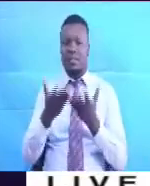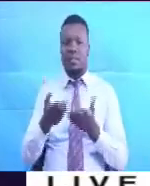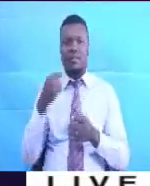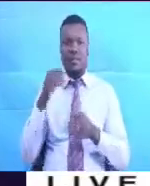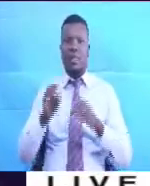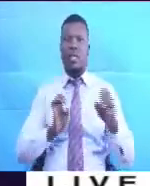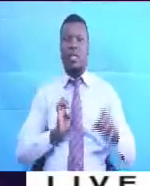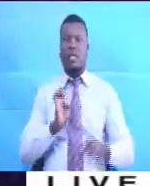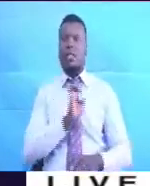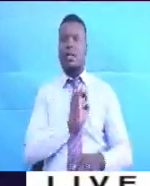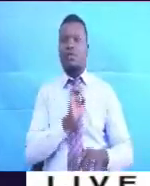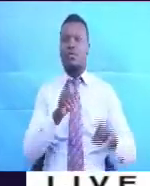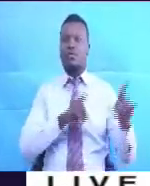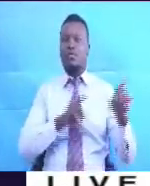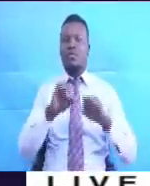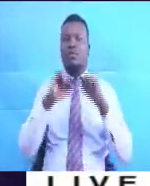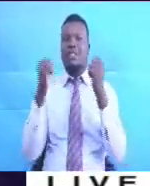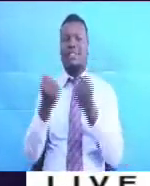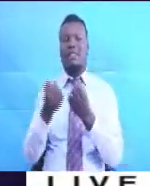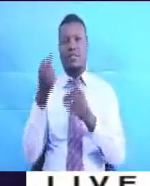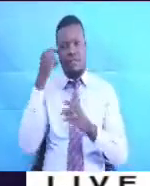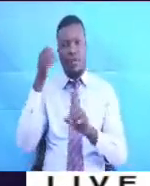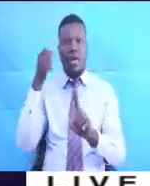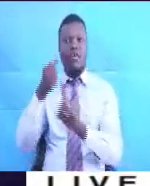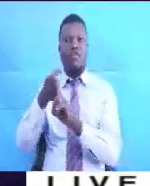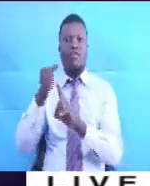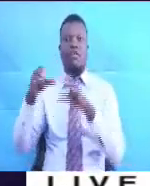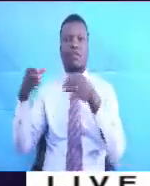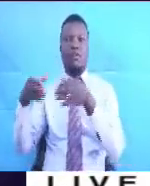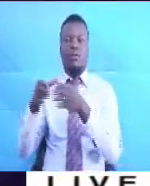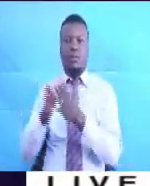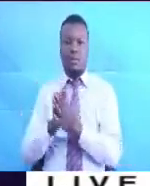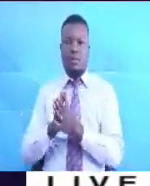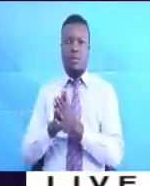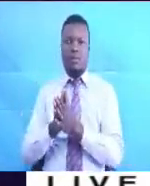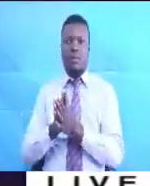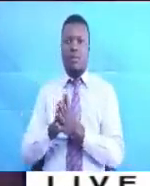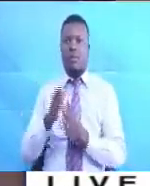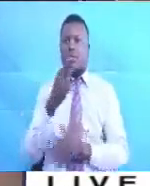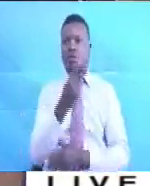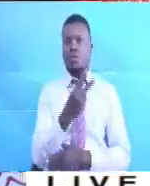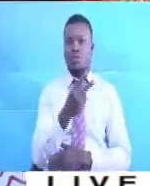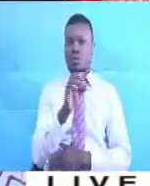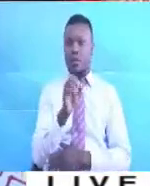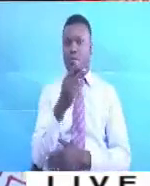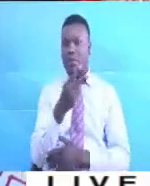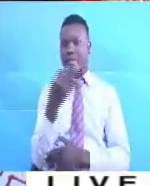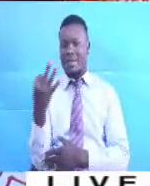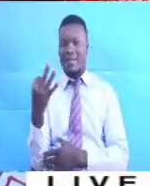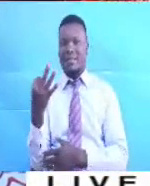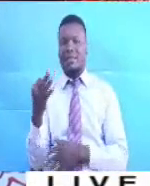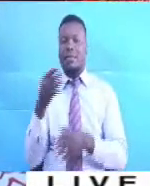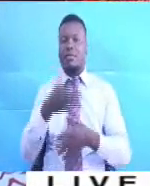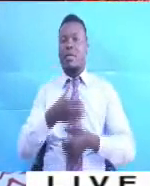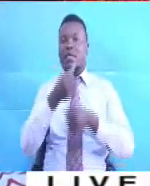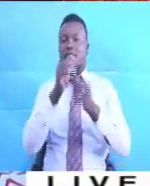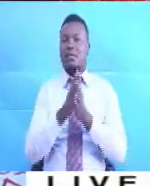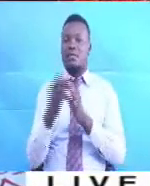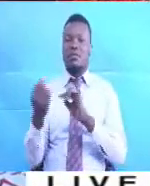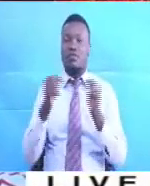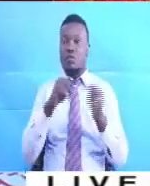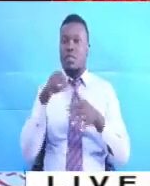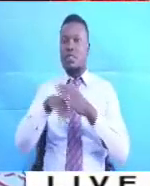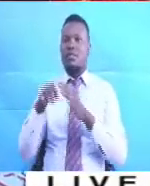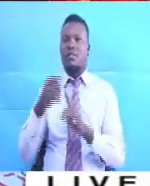Civil Society Budget Advocacy Group, during the 2023 Budget Framework Paper discussion in